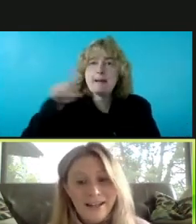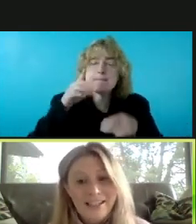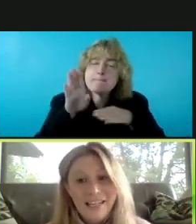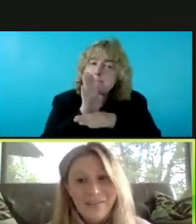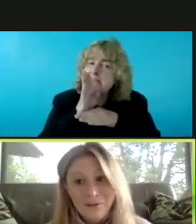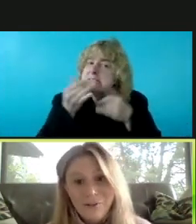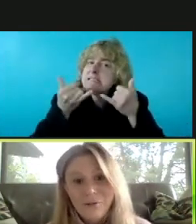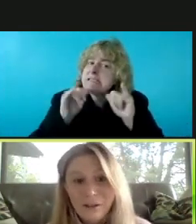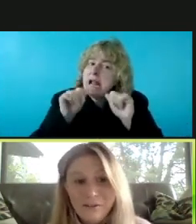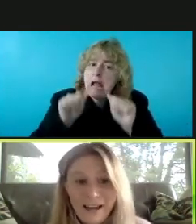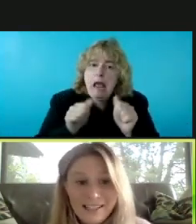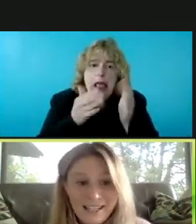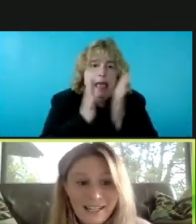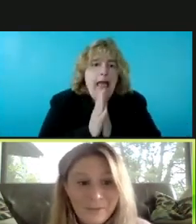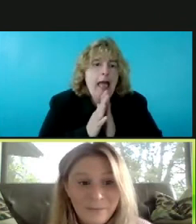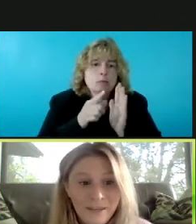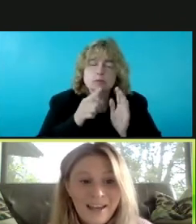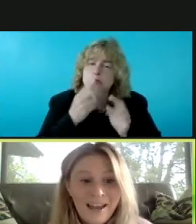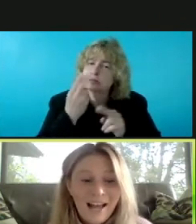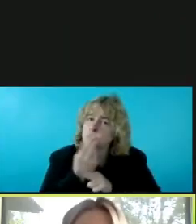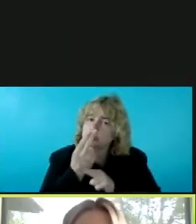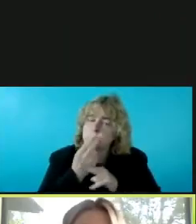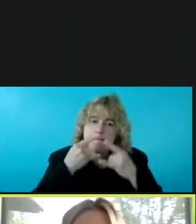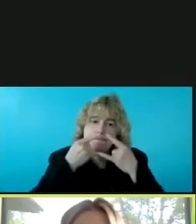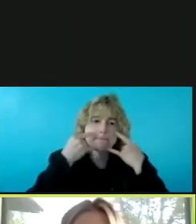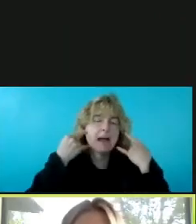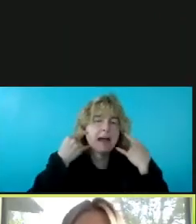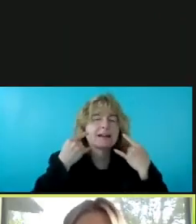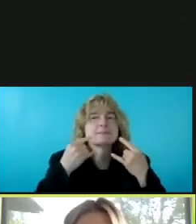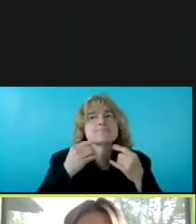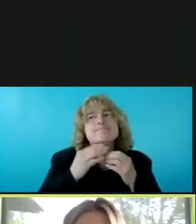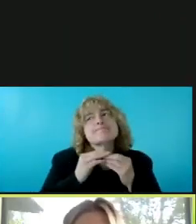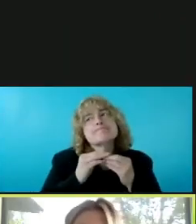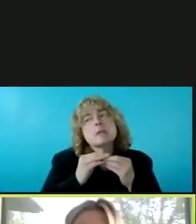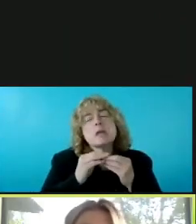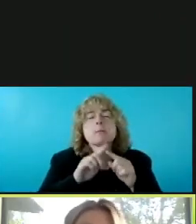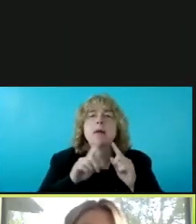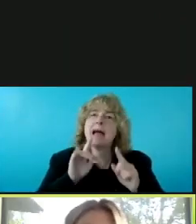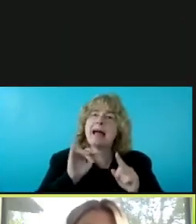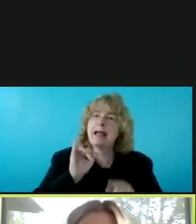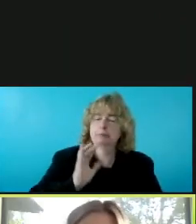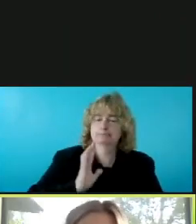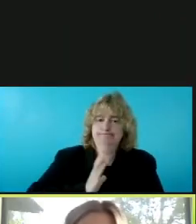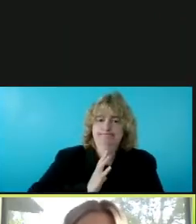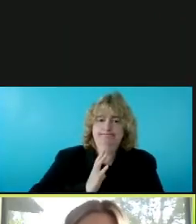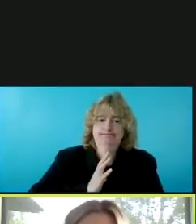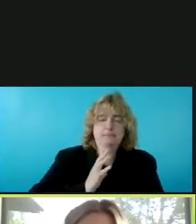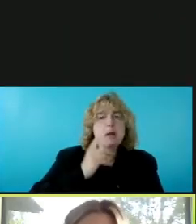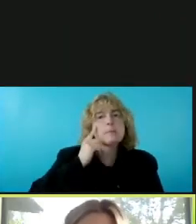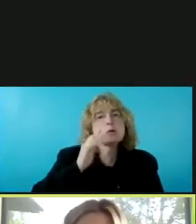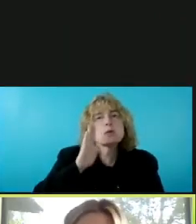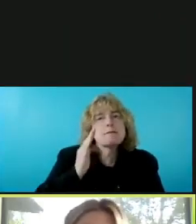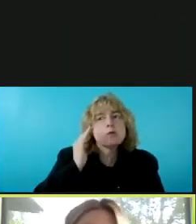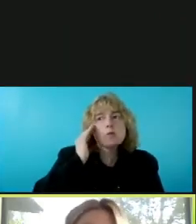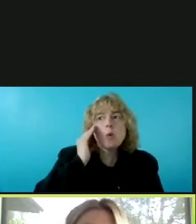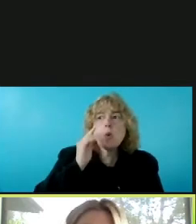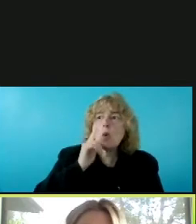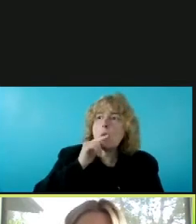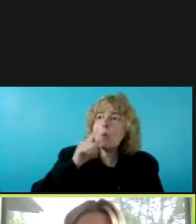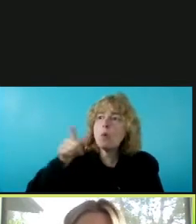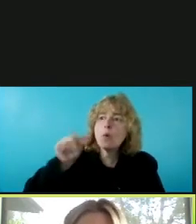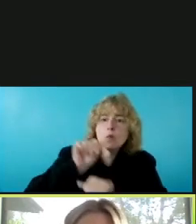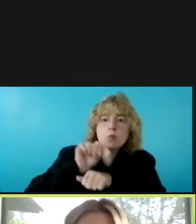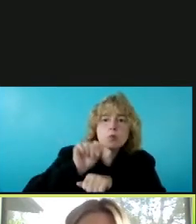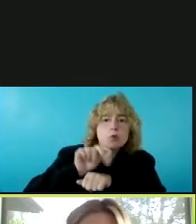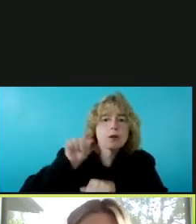a mask even if you're fully vaccinated. I like to think about this as a courtesy. You never know who's behind the cash register or who